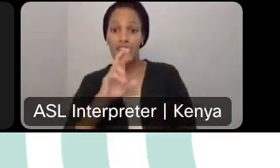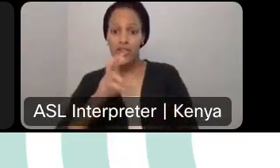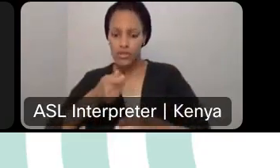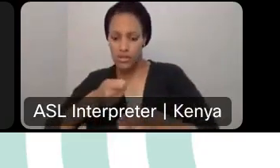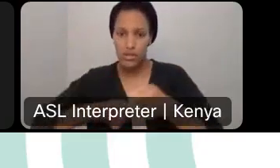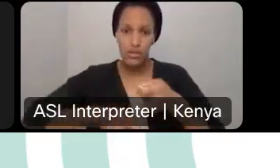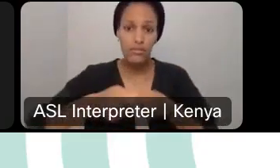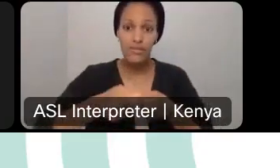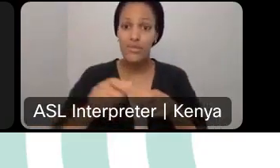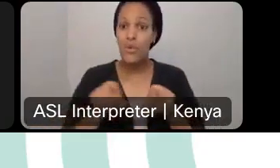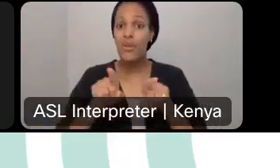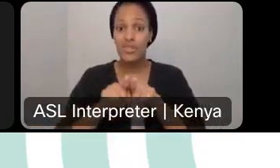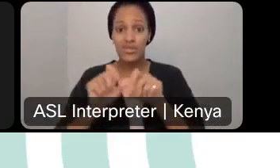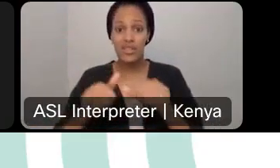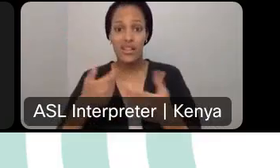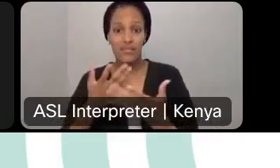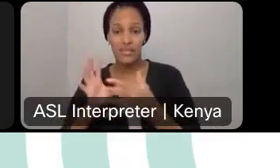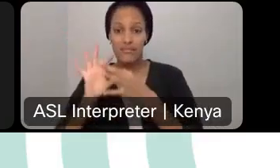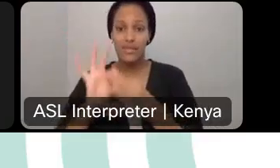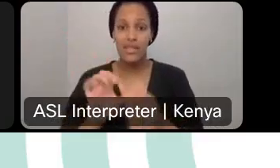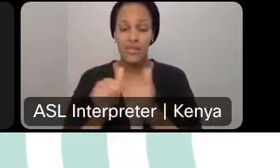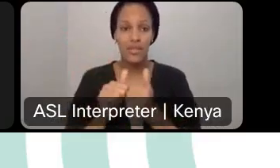associated with the perception of music.